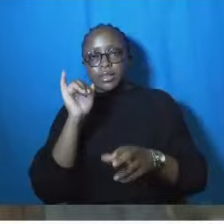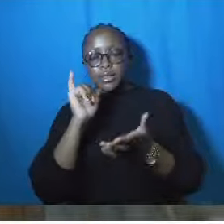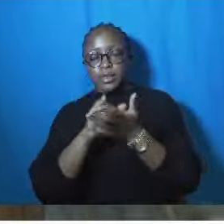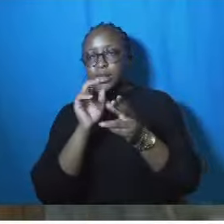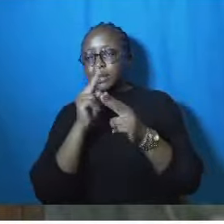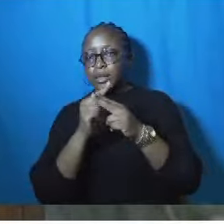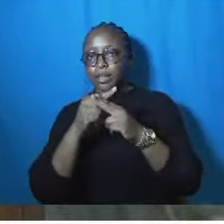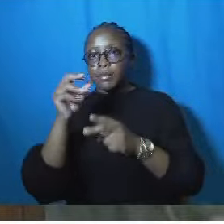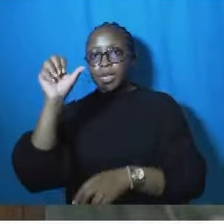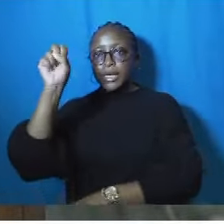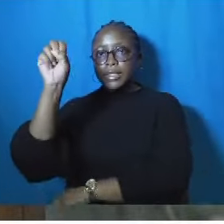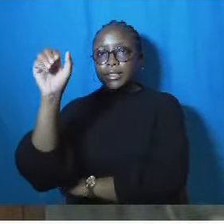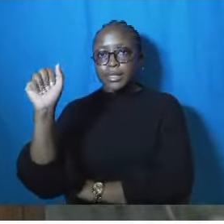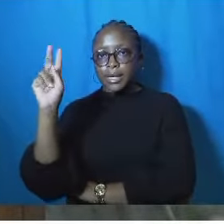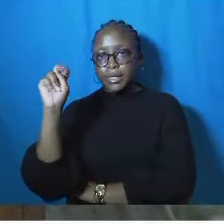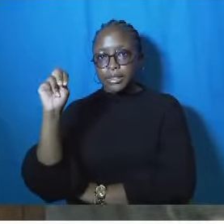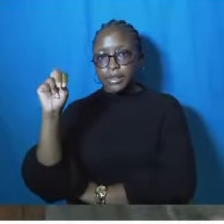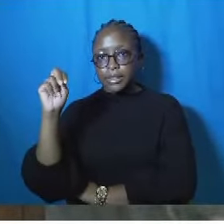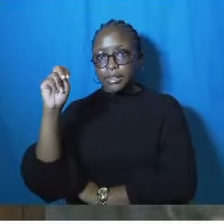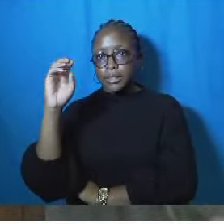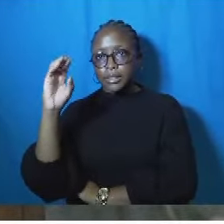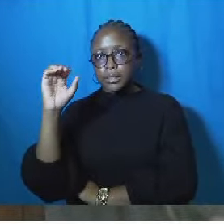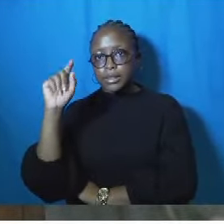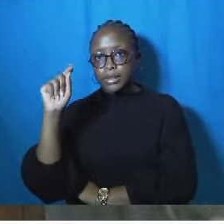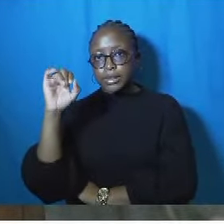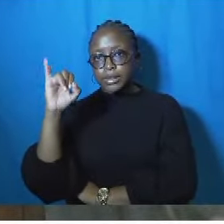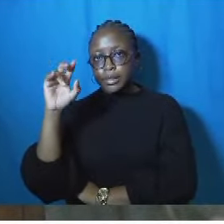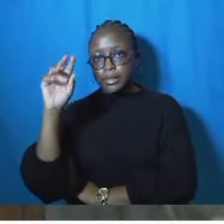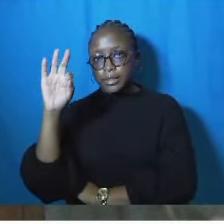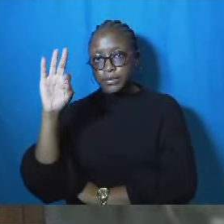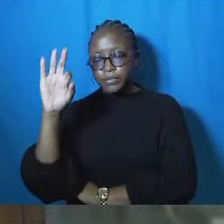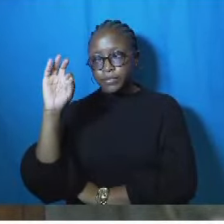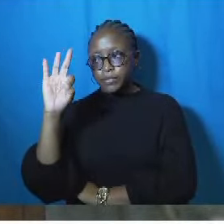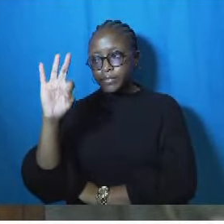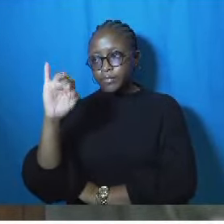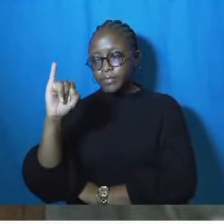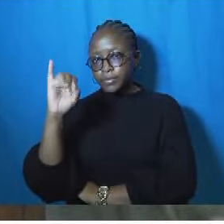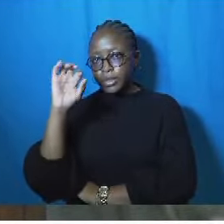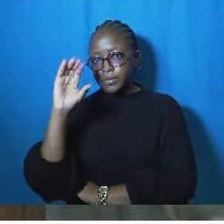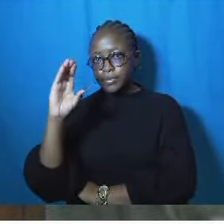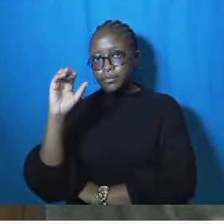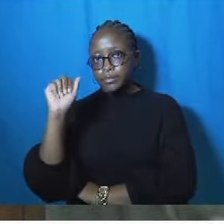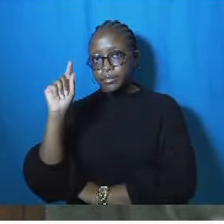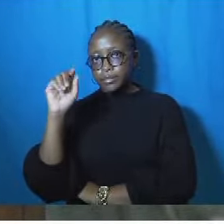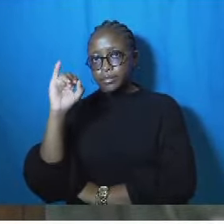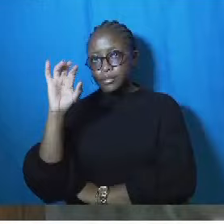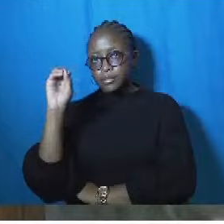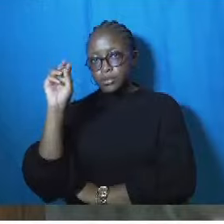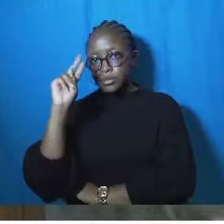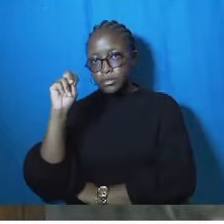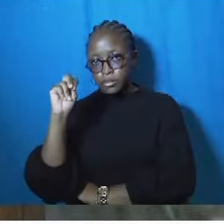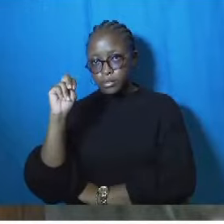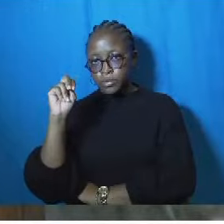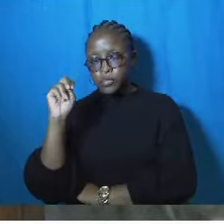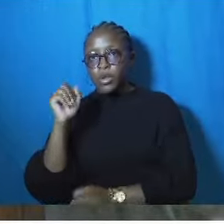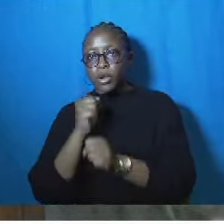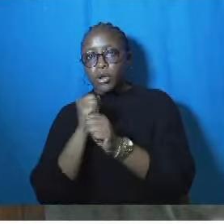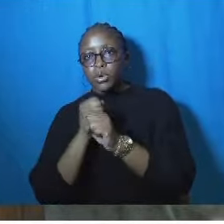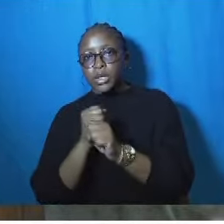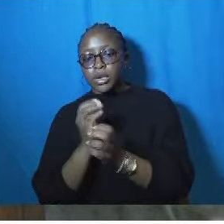progressively works in you and me, through us, to make